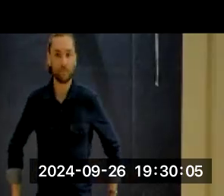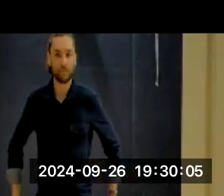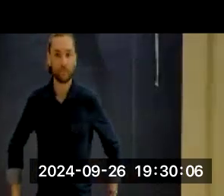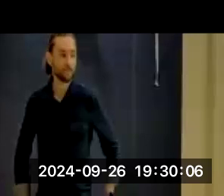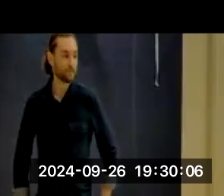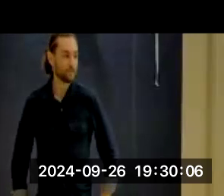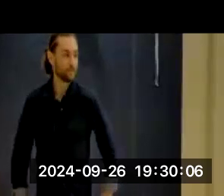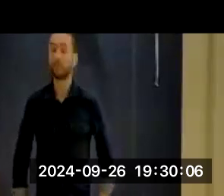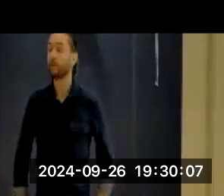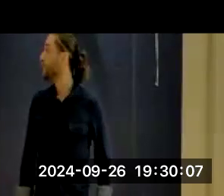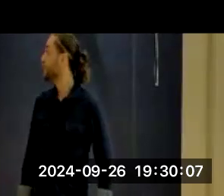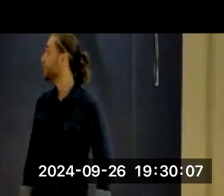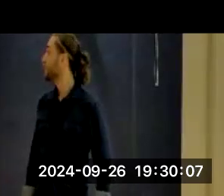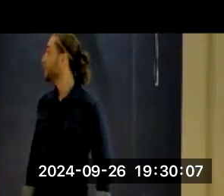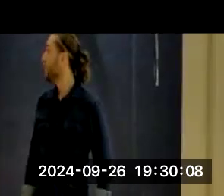Reina, sí.